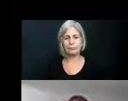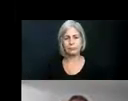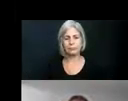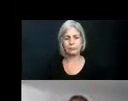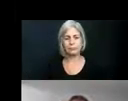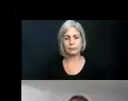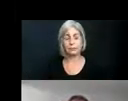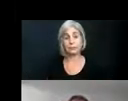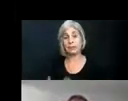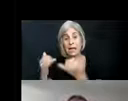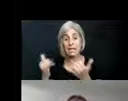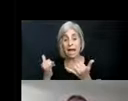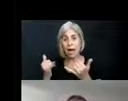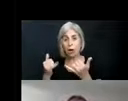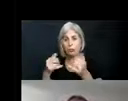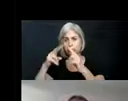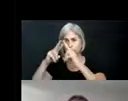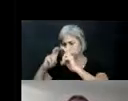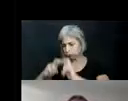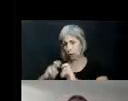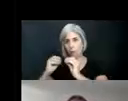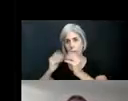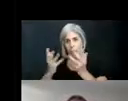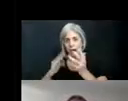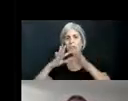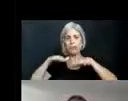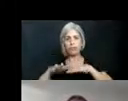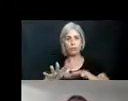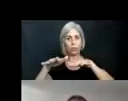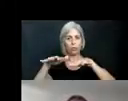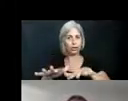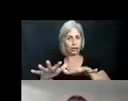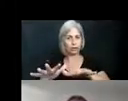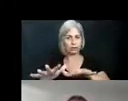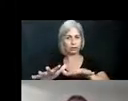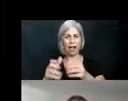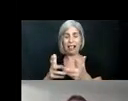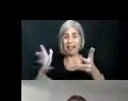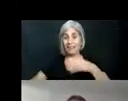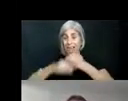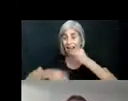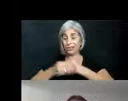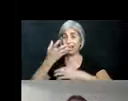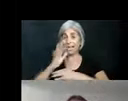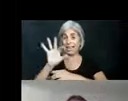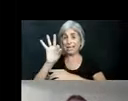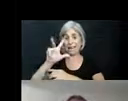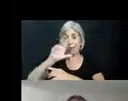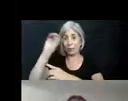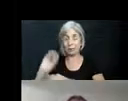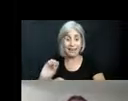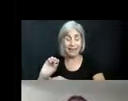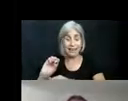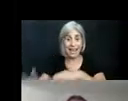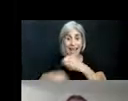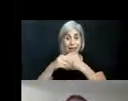So now we're going to look a little bit at the oceans. A lot of the extra heat actually 93% that we are